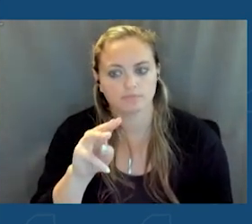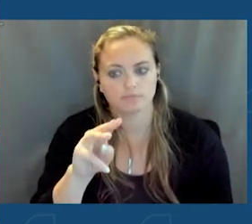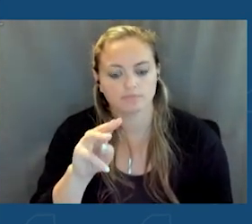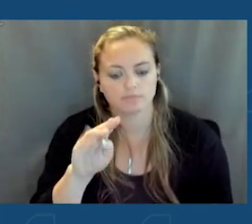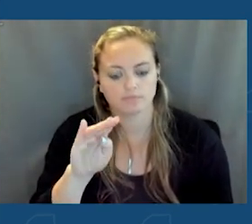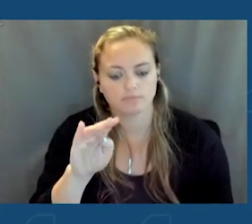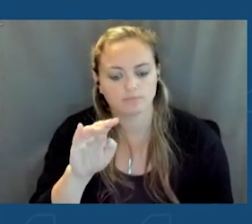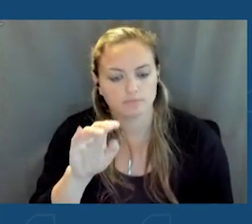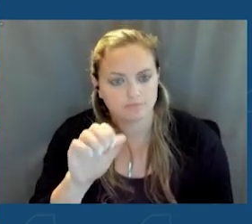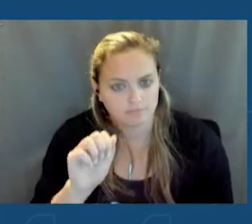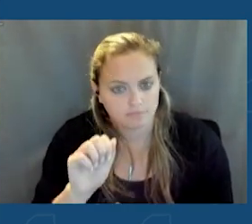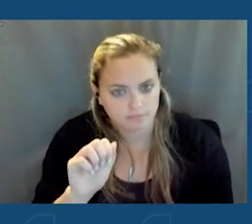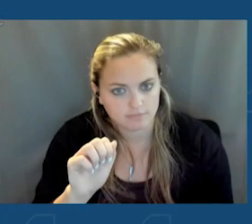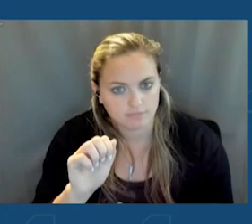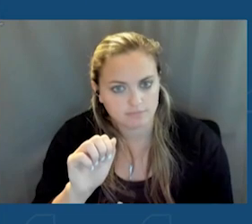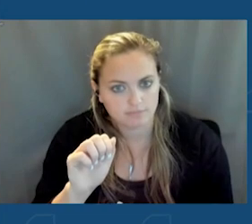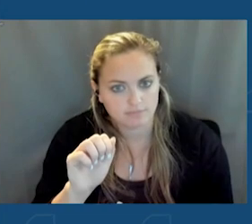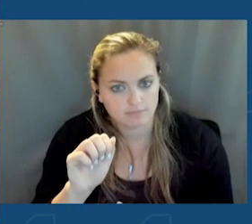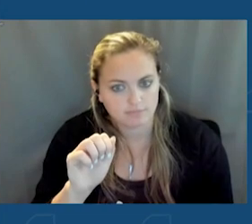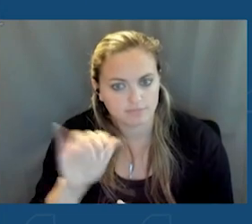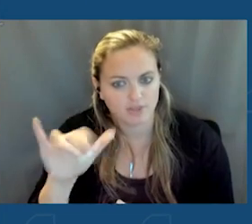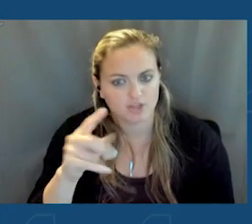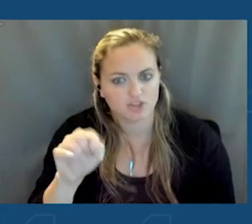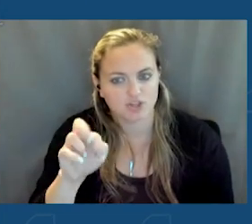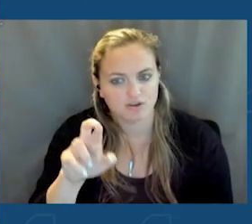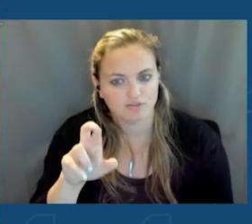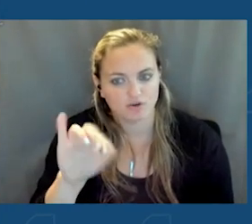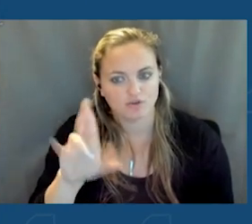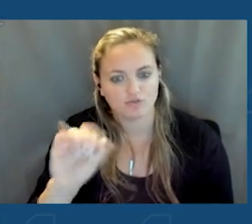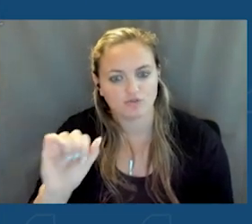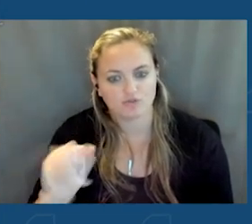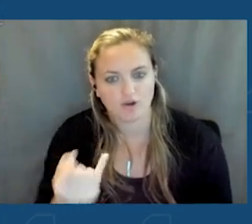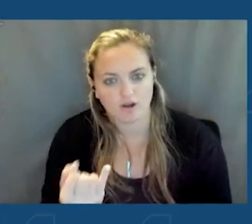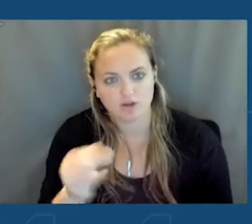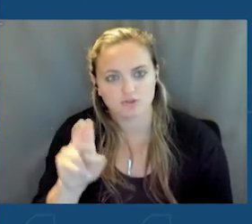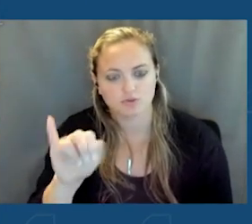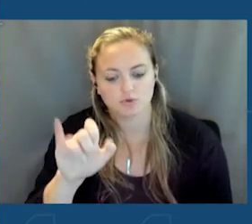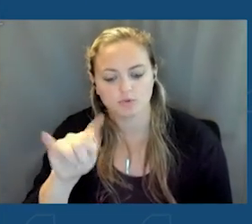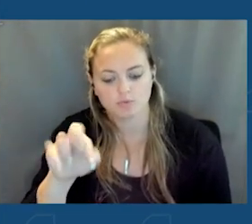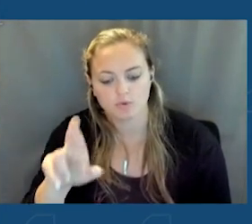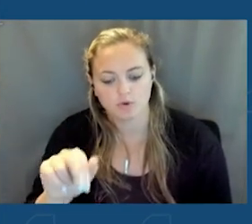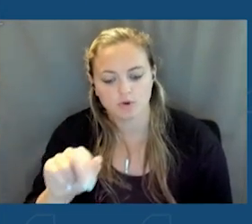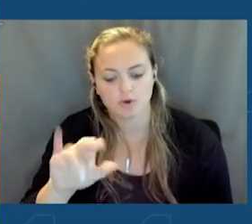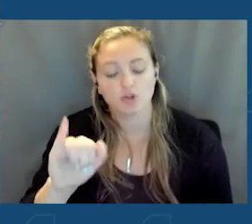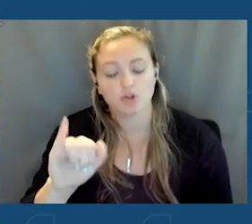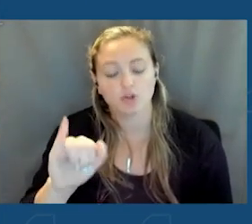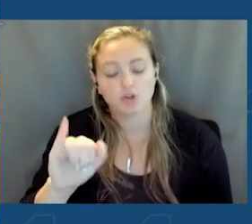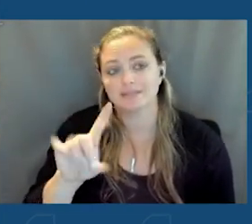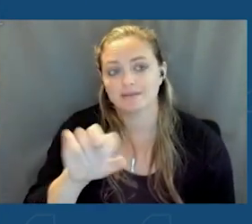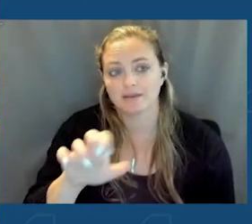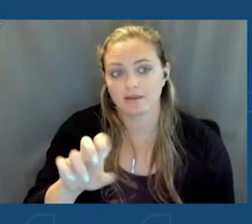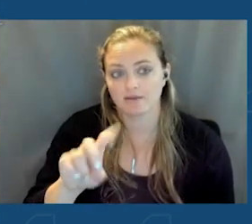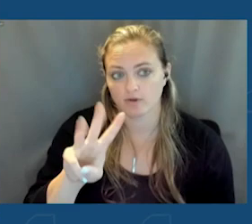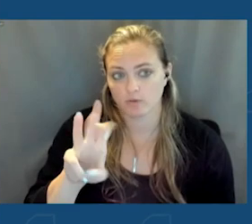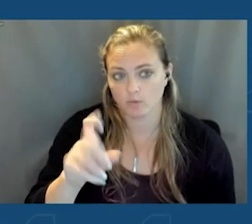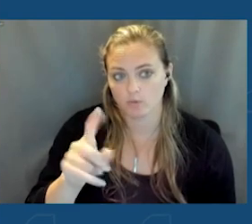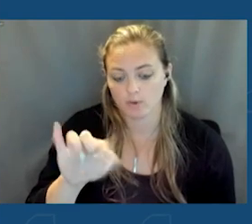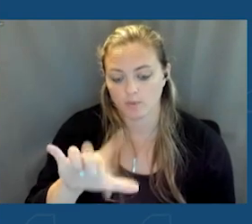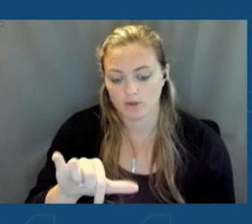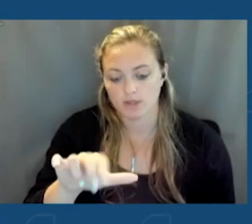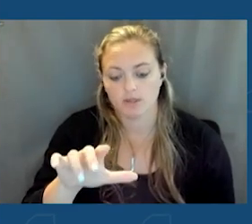Fennell. Assemblymember Jennifer Rajkumar. Assemblymember David Weprin. Councilmember Selvina